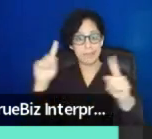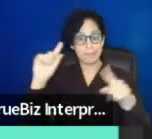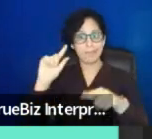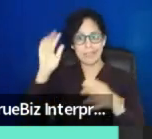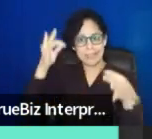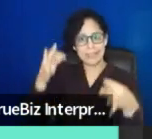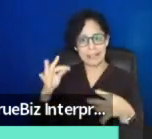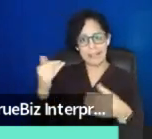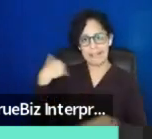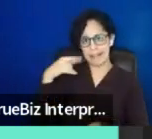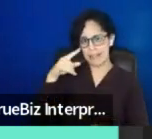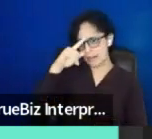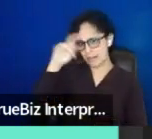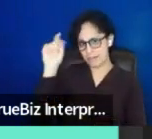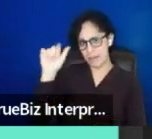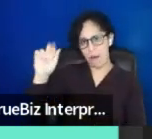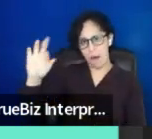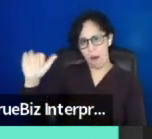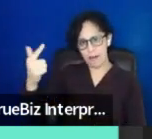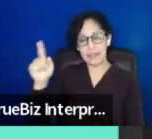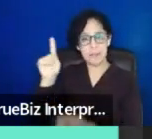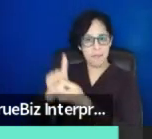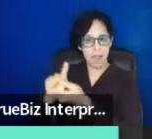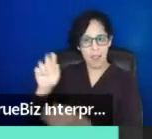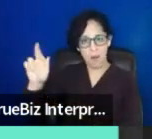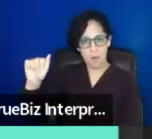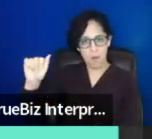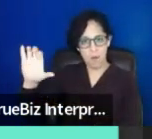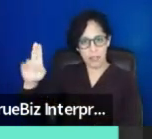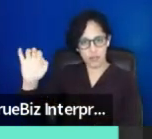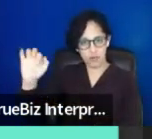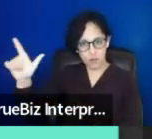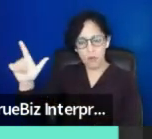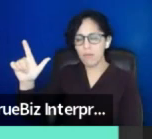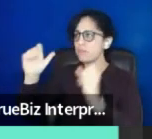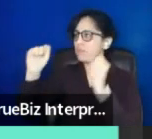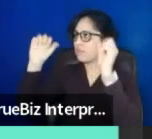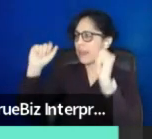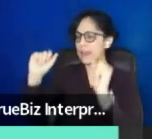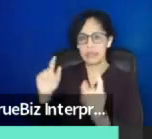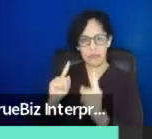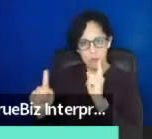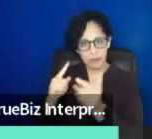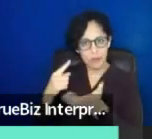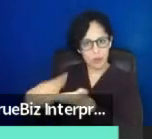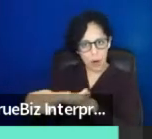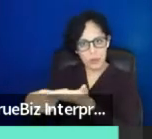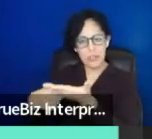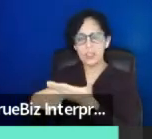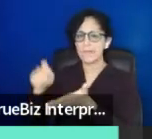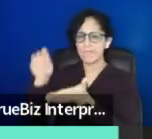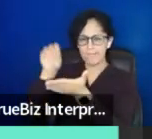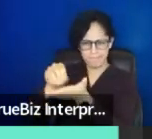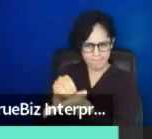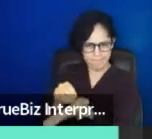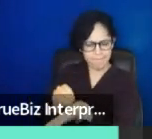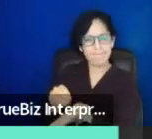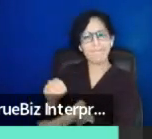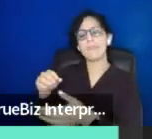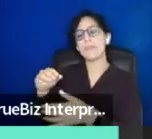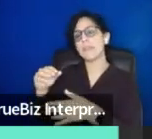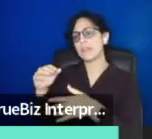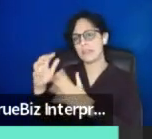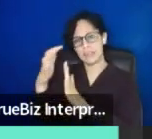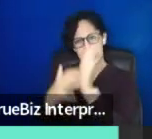We met with Rachel and had an incredible conversation. We took furious notes, and Rachel